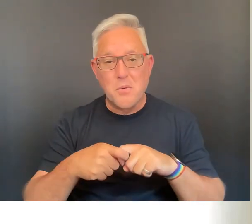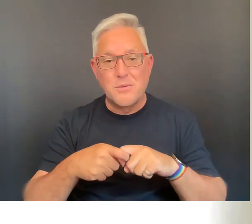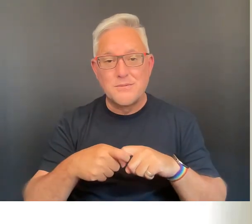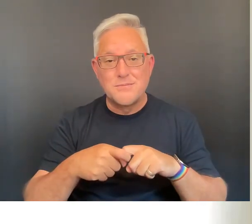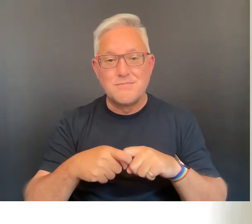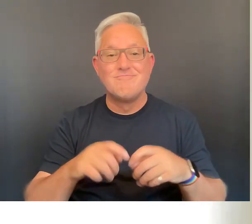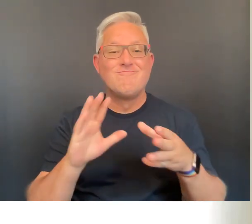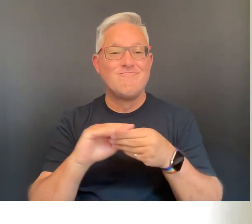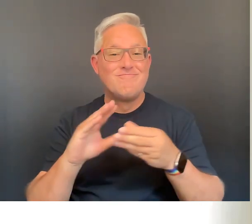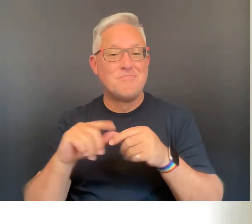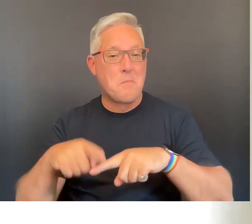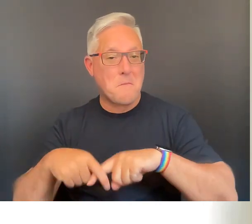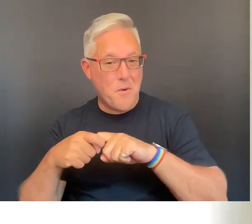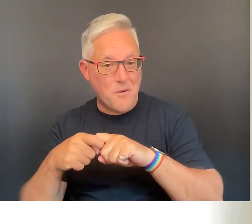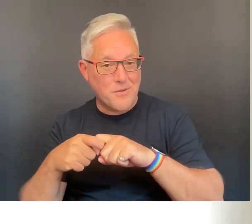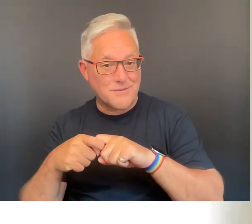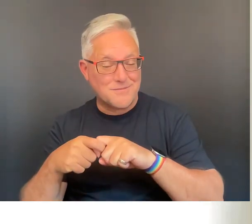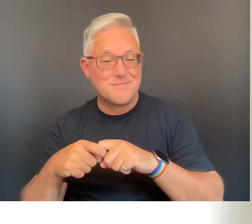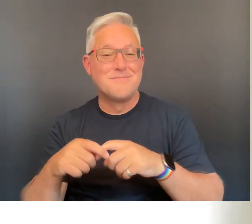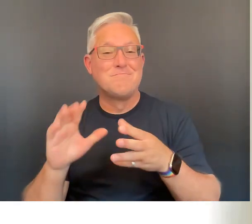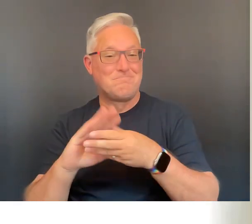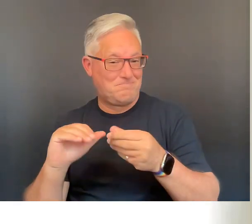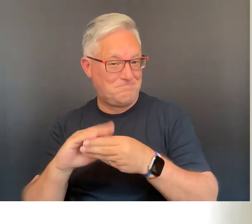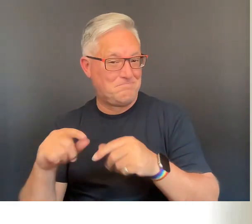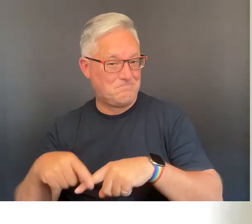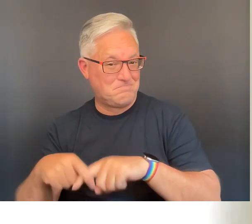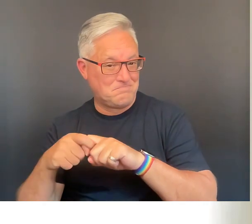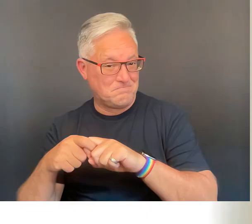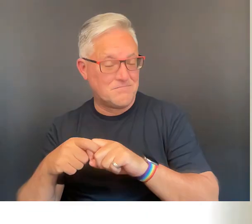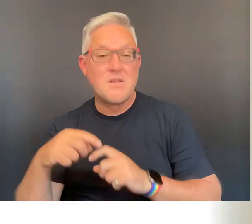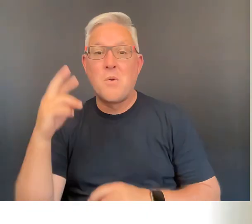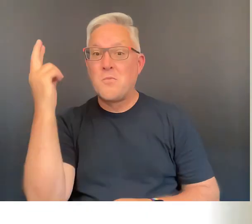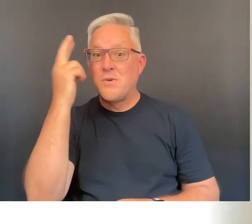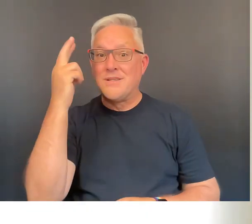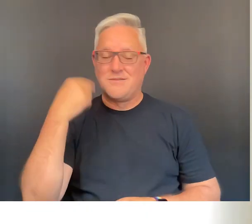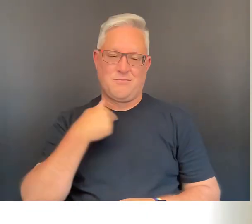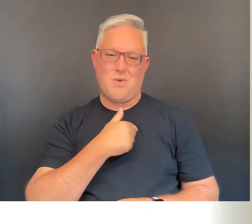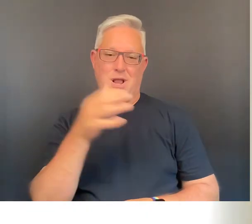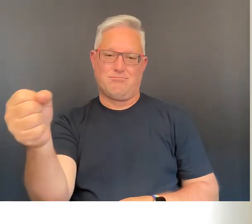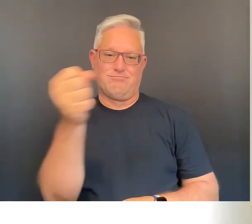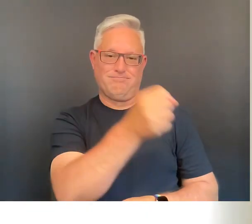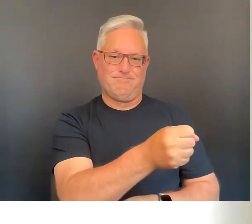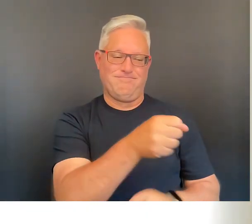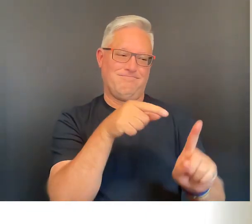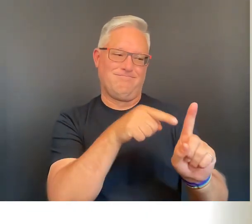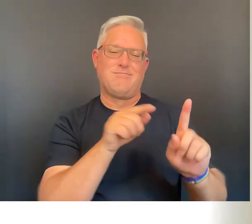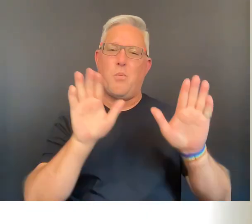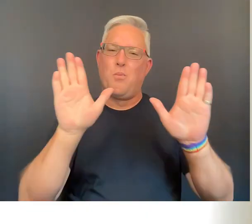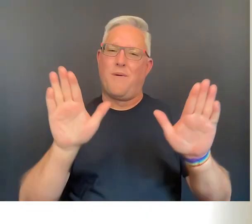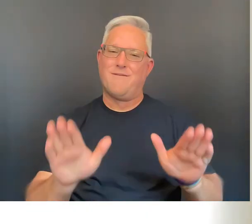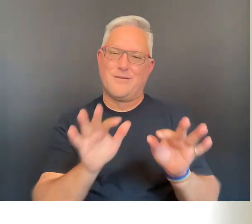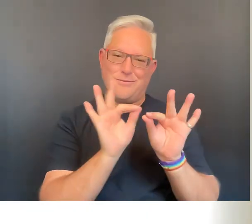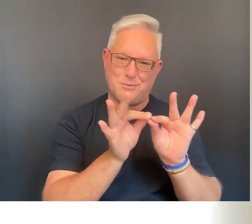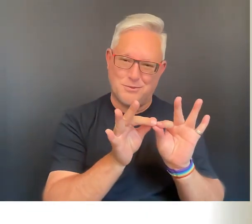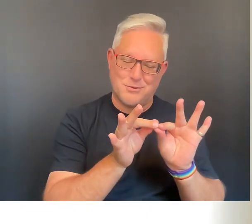pauses. And that's because we have our wonderful interpreter, Marjorie, with us.